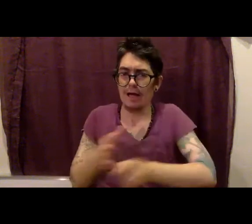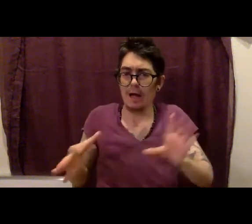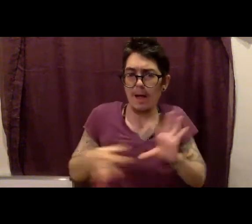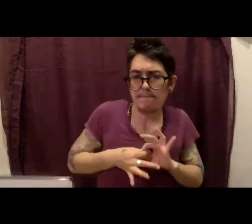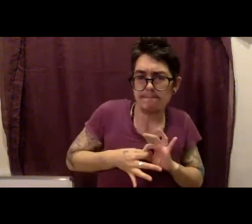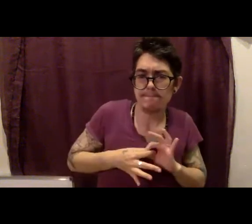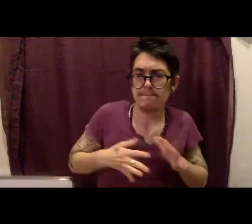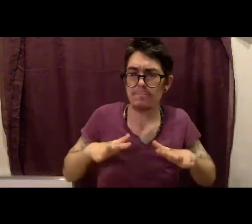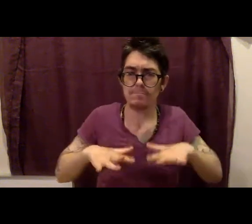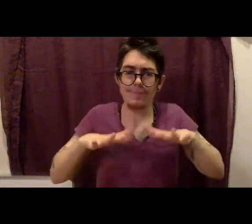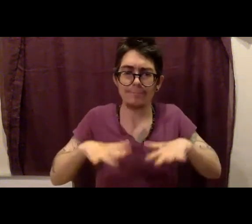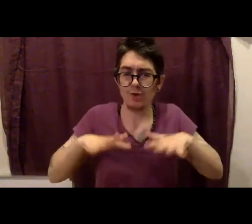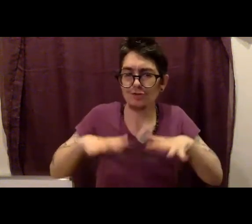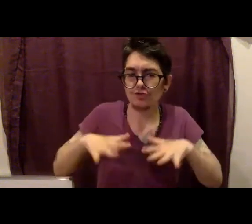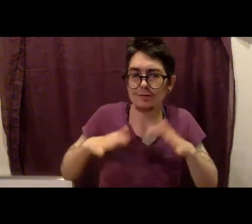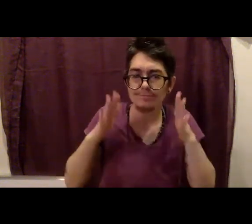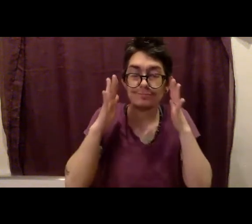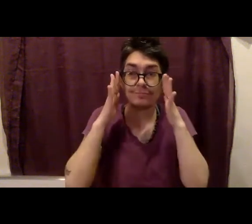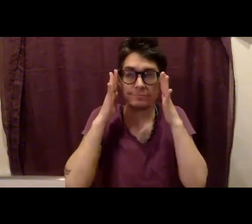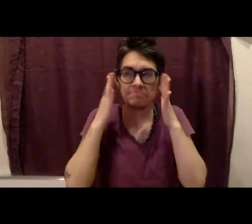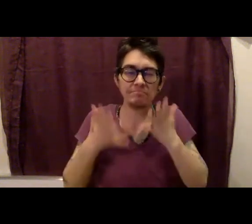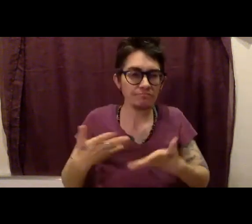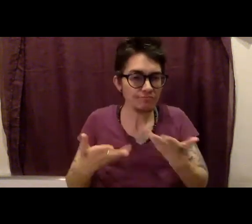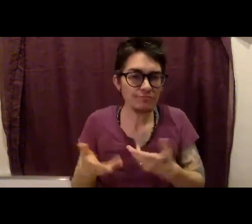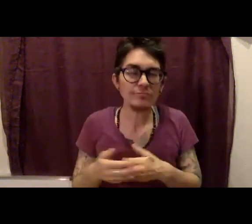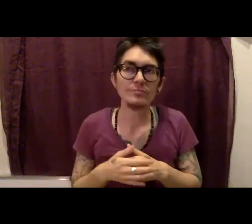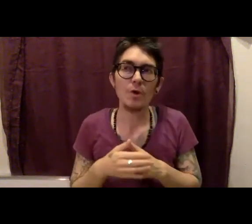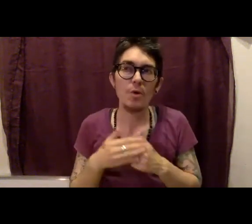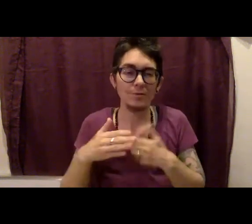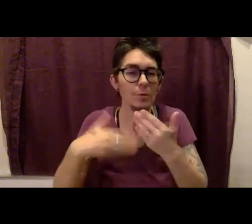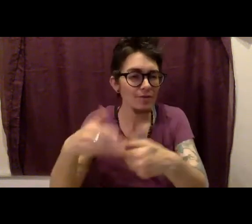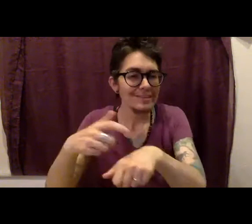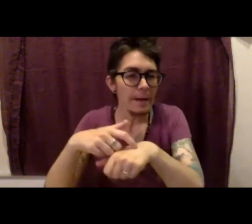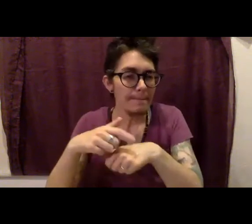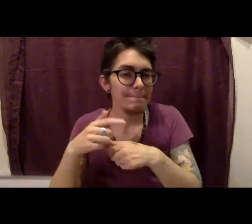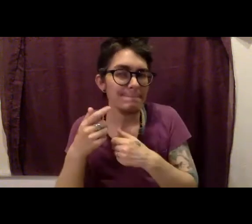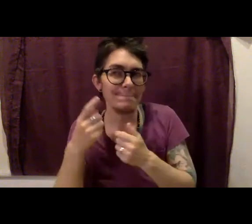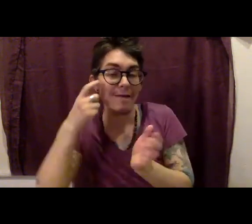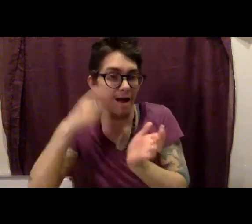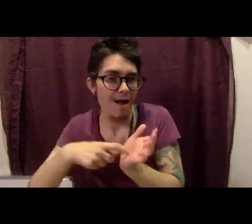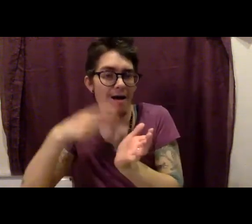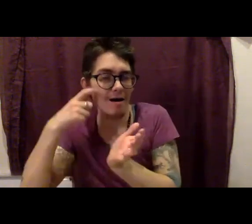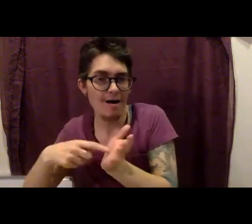with me, what matched with me, the kind of energy that I was able to really take on board.